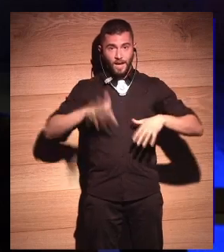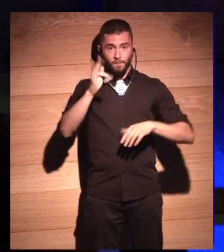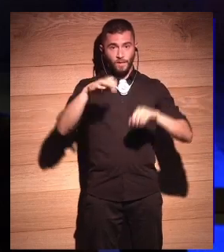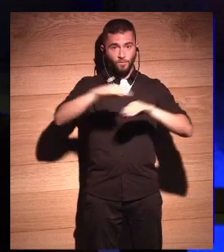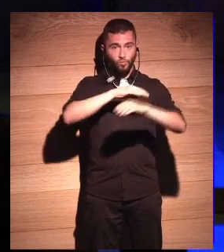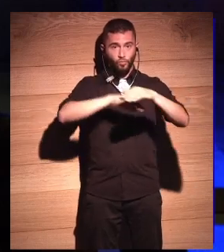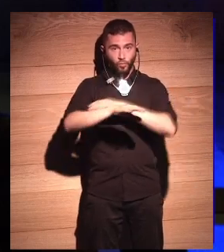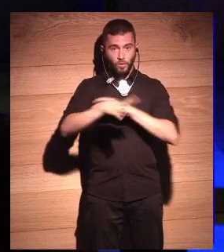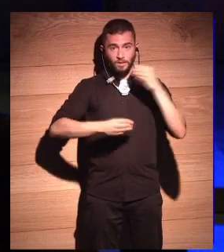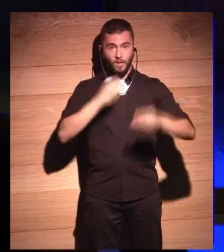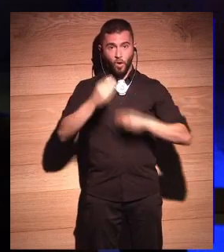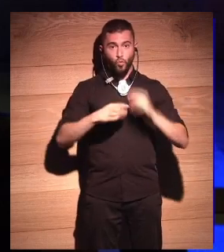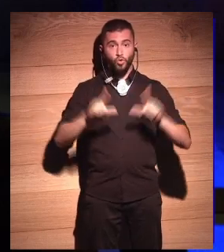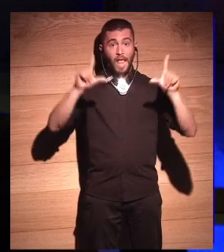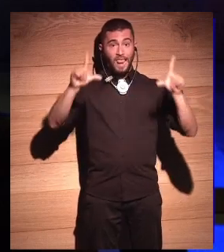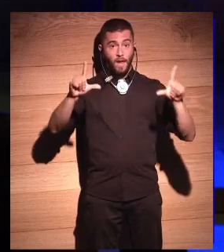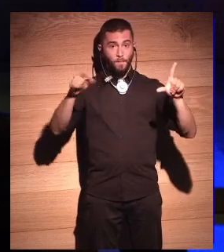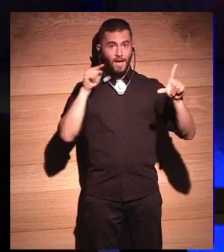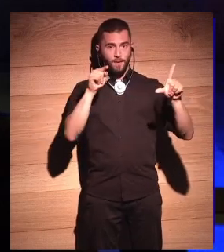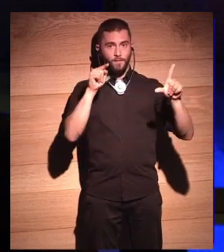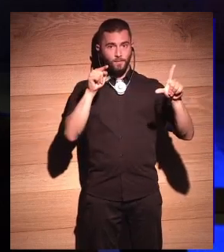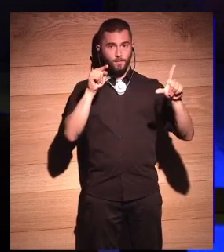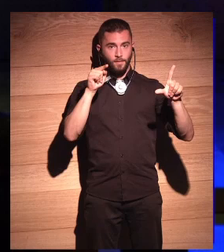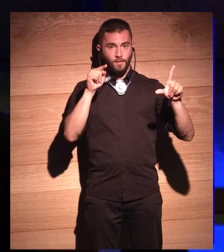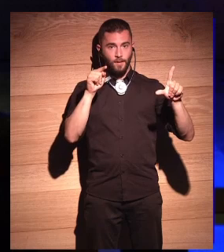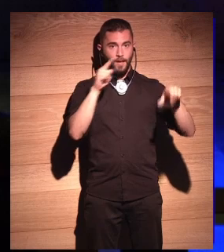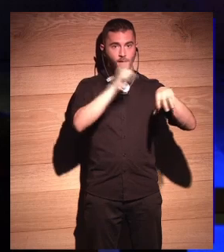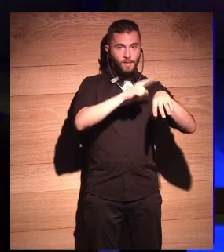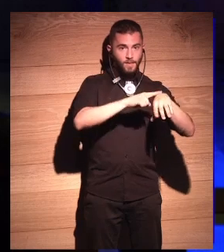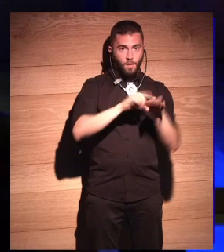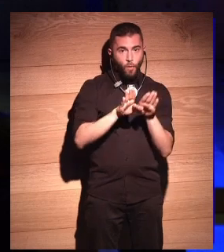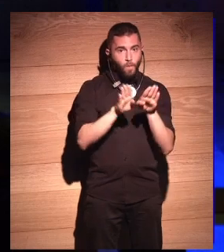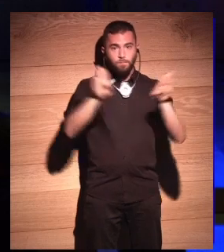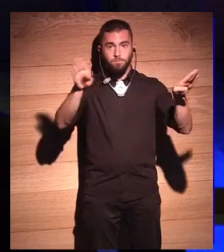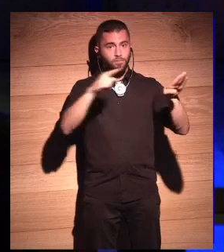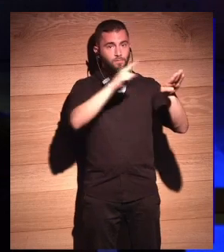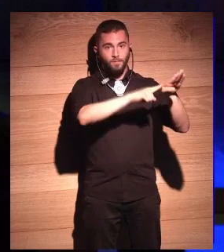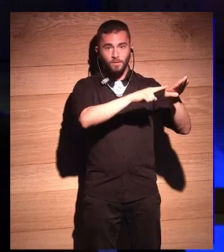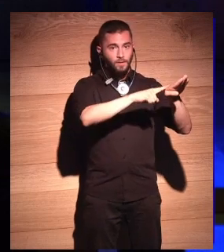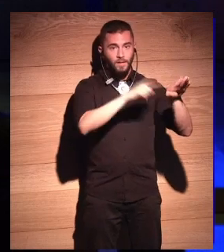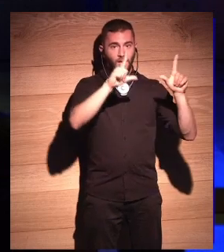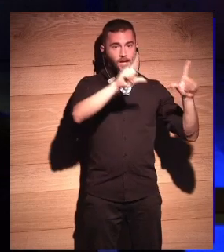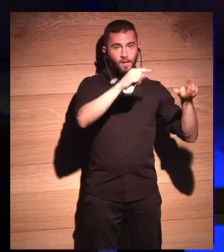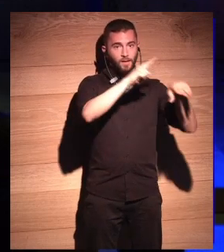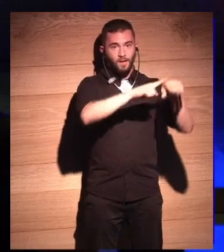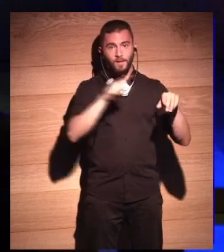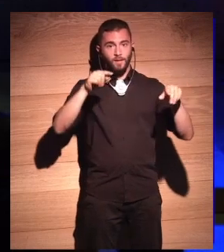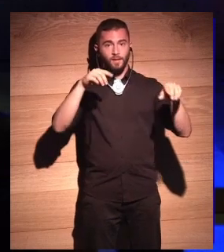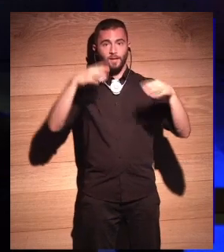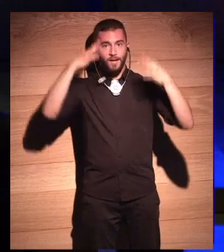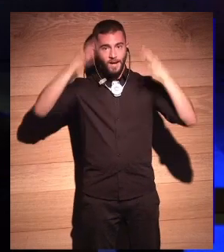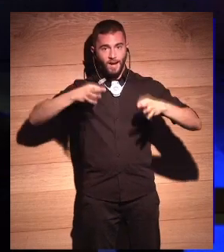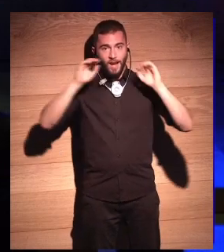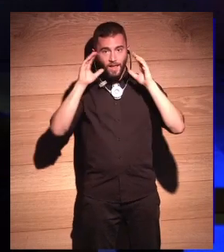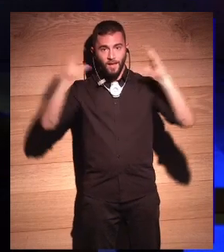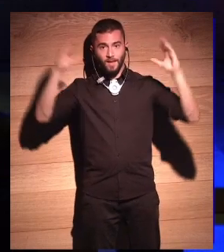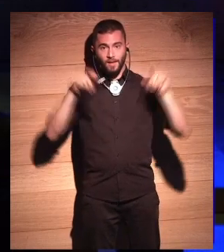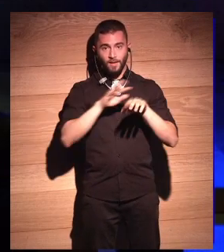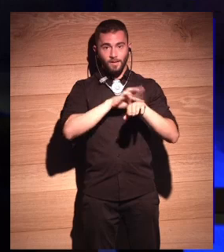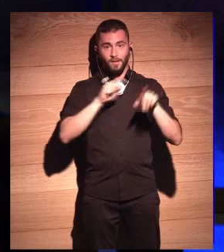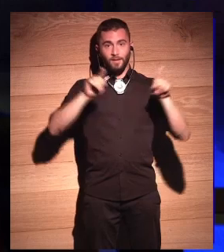Unity, a game engine that a lot of VR is made in. So you will be able to experience the show live in the room